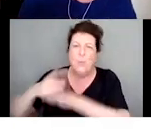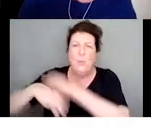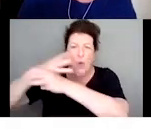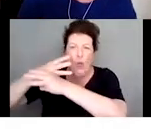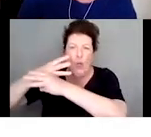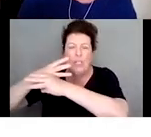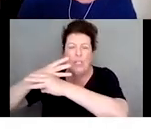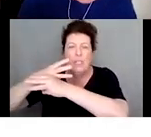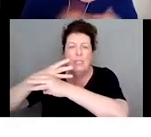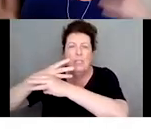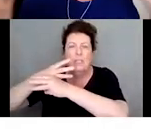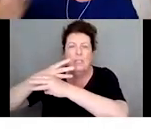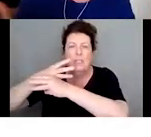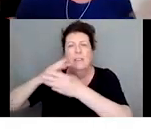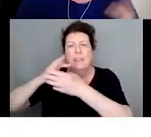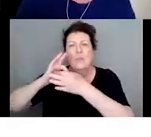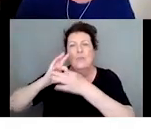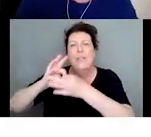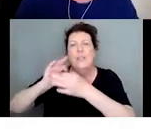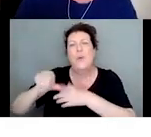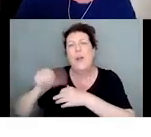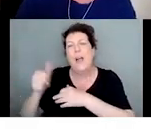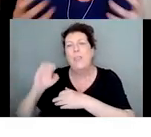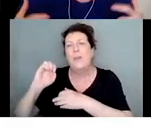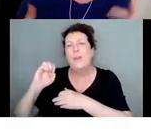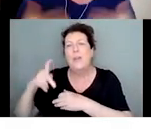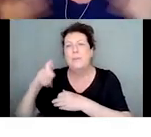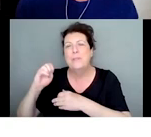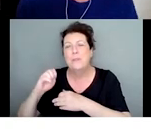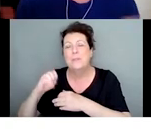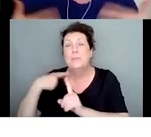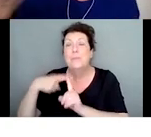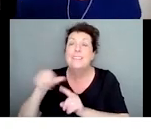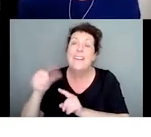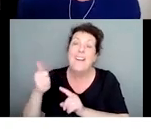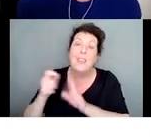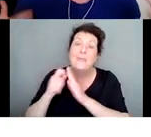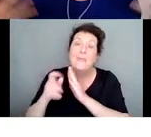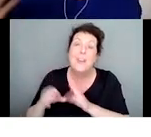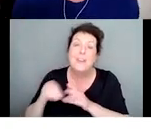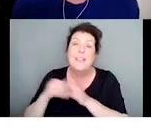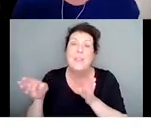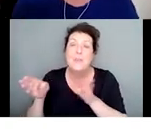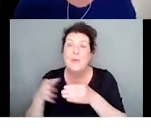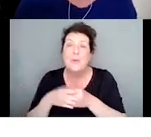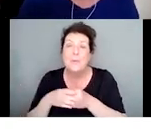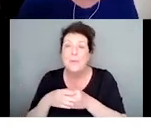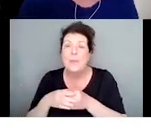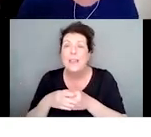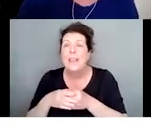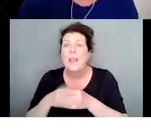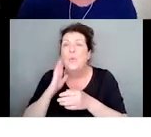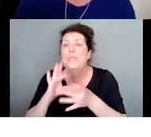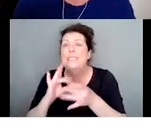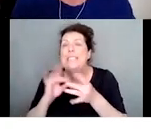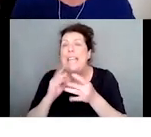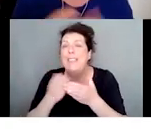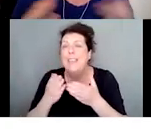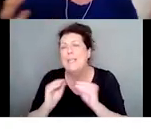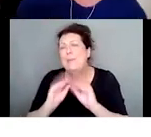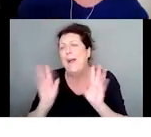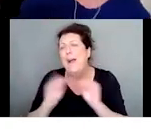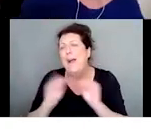and also like other writers in the room would say thing, you know, I've seen, I obviously have seen flashback episodes of things and